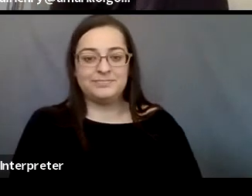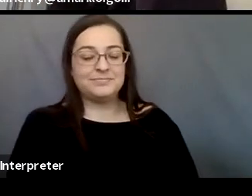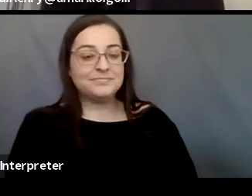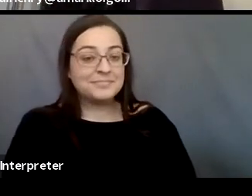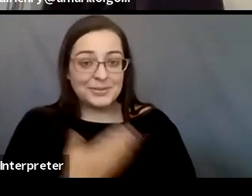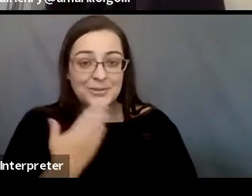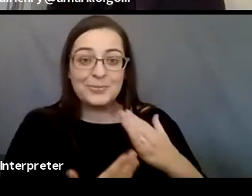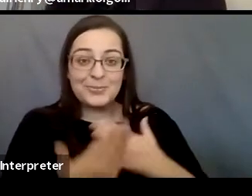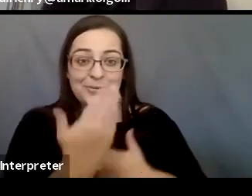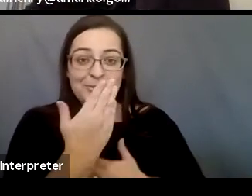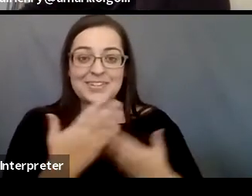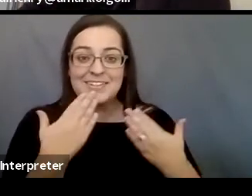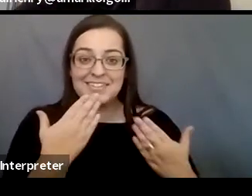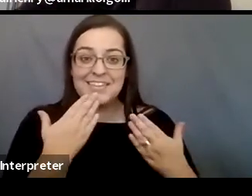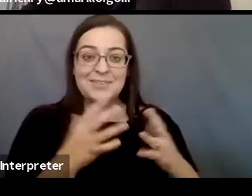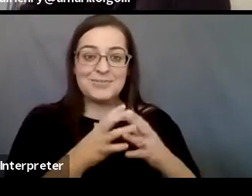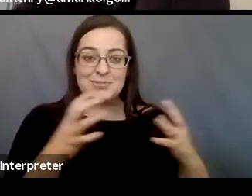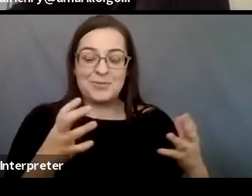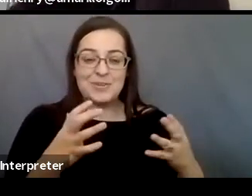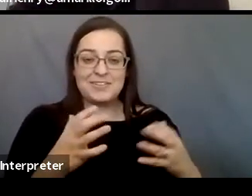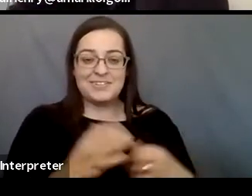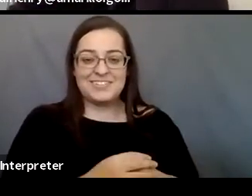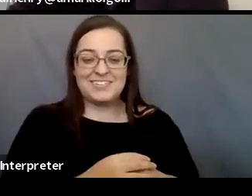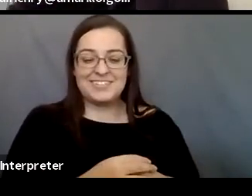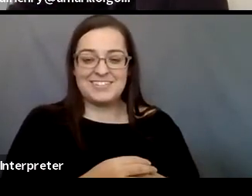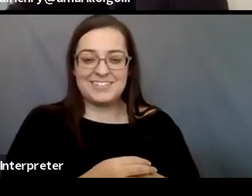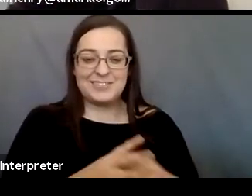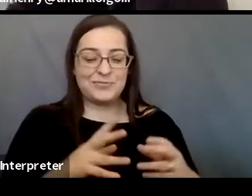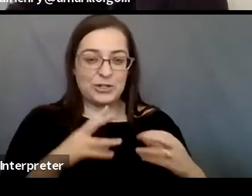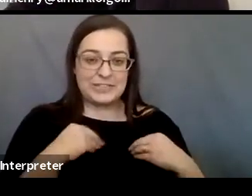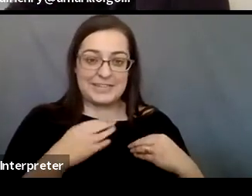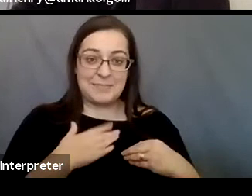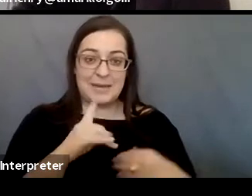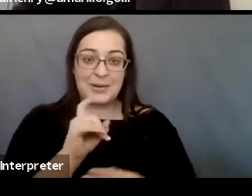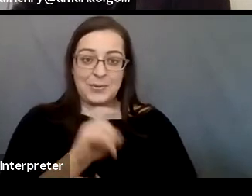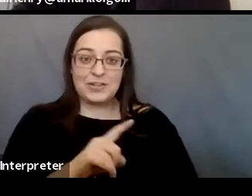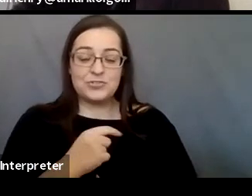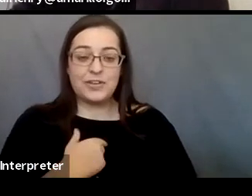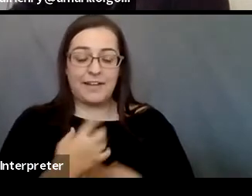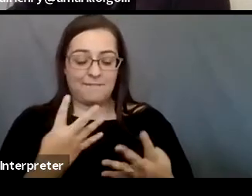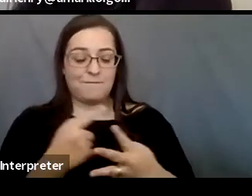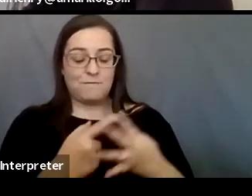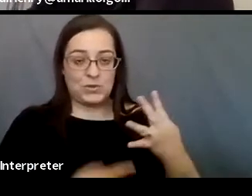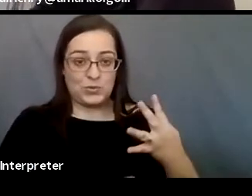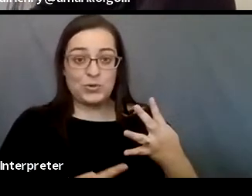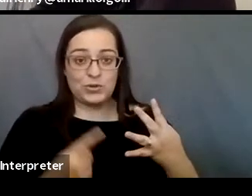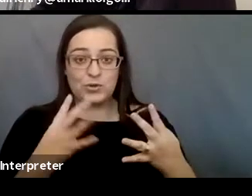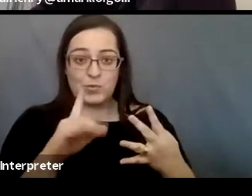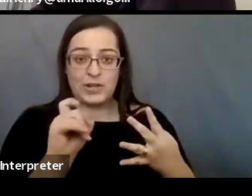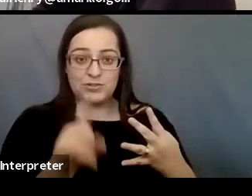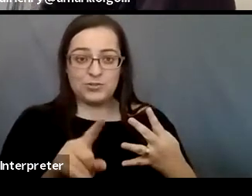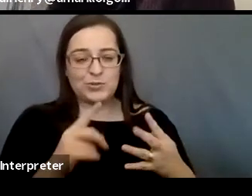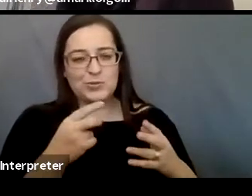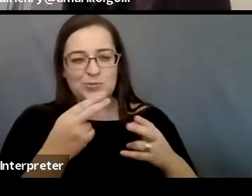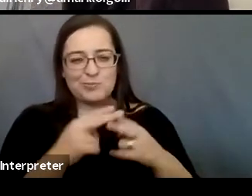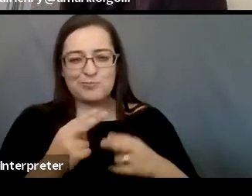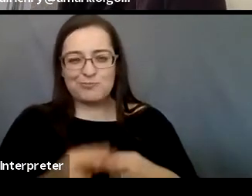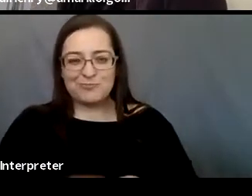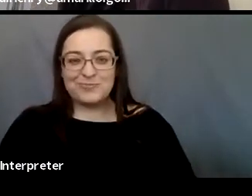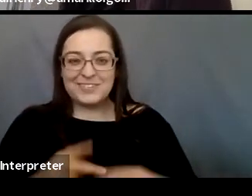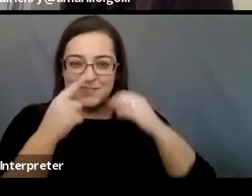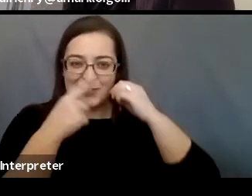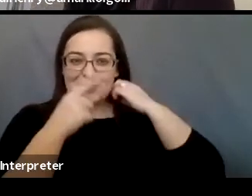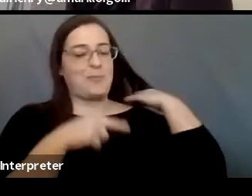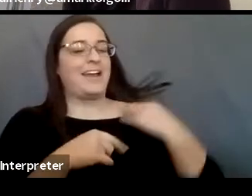Hi, good morning. Thank you so much for taking my questions. I have four quick ones if y'all